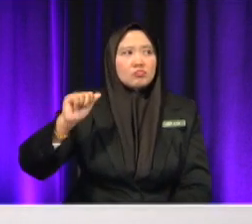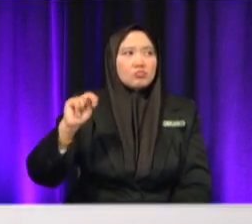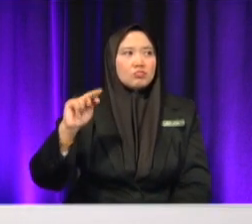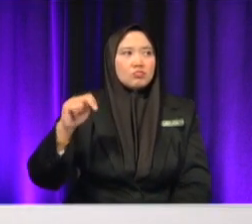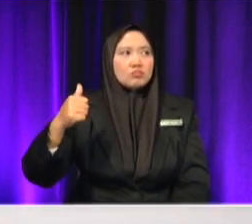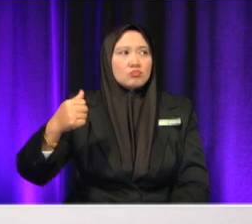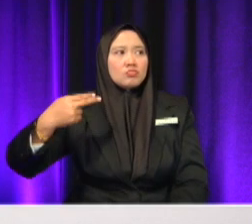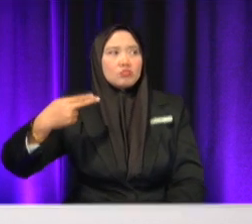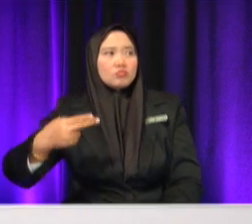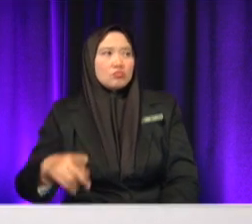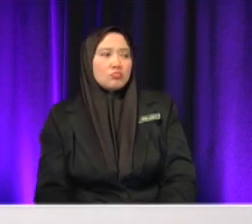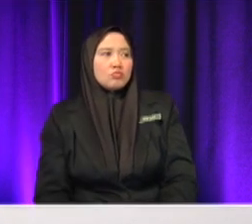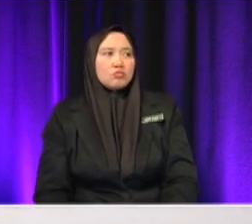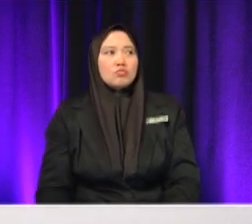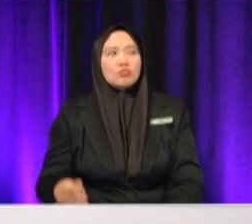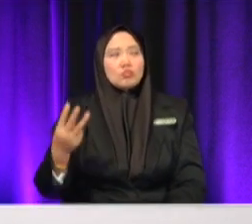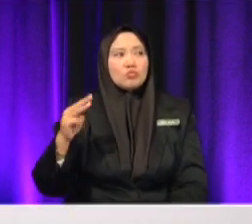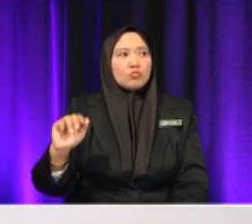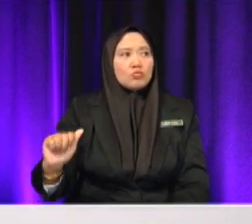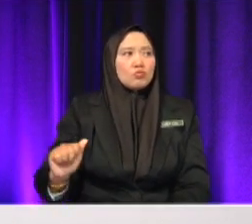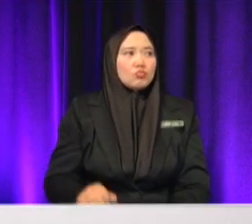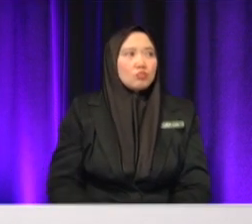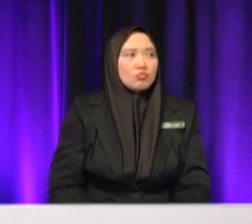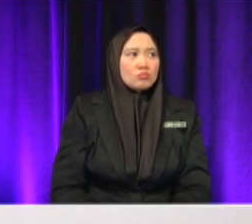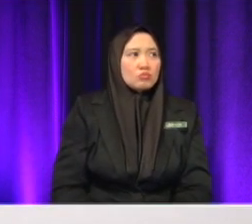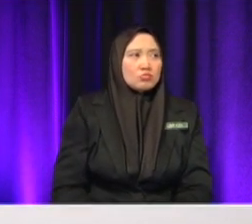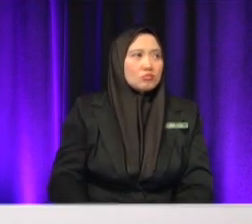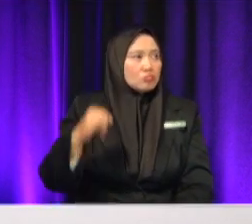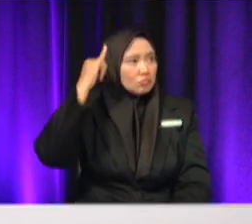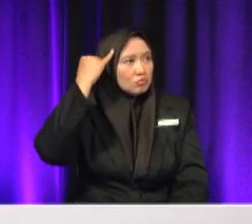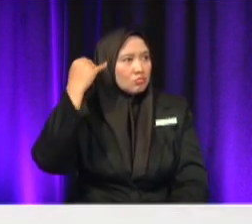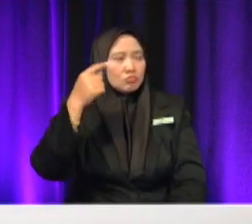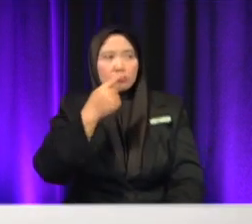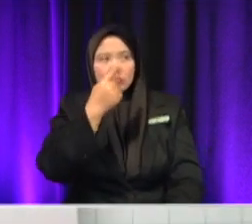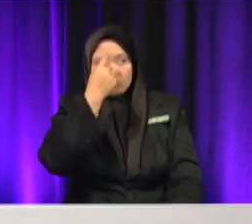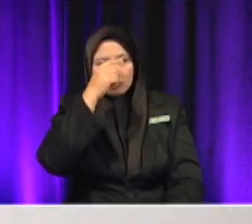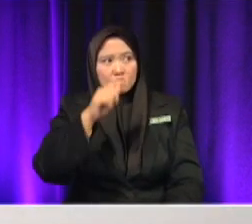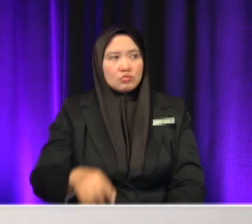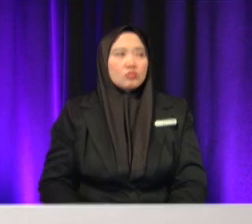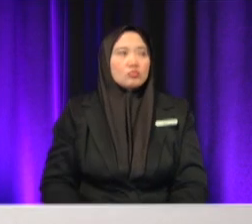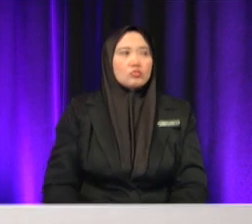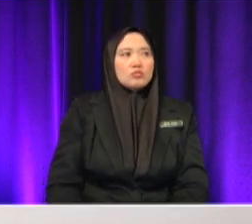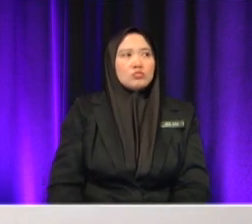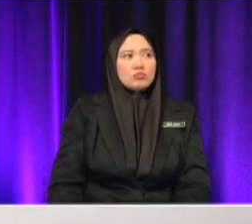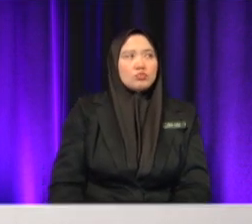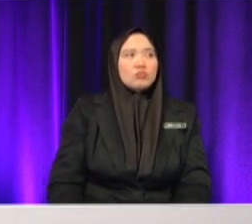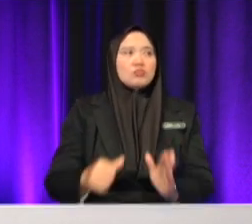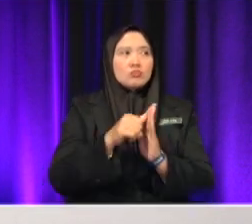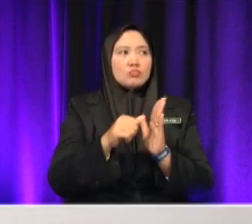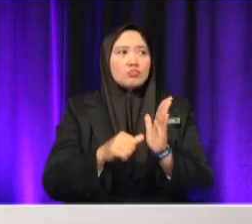by a sad sight, but also Jenny Lee Kerr, Aileen Livingstone, and also Martha Payne. All of them was inspired to do so,